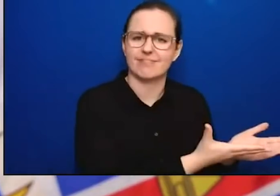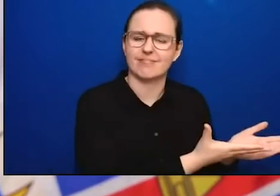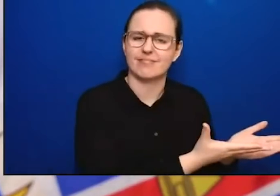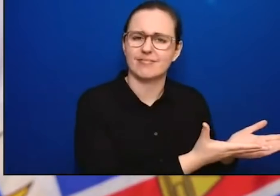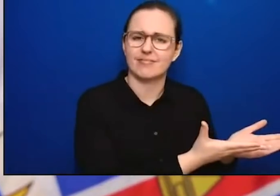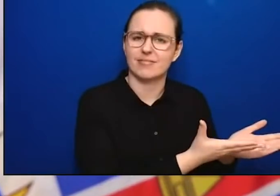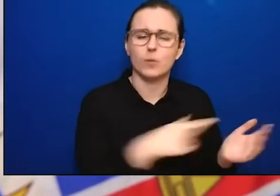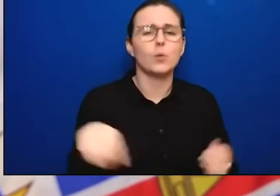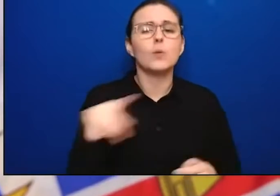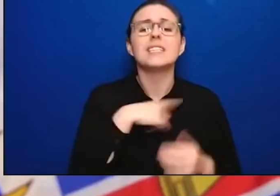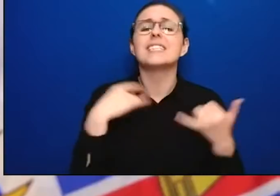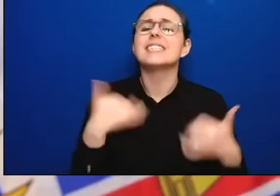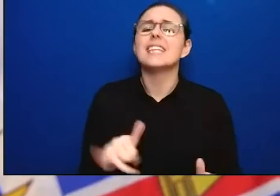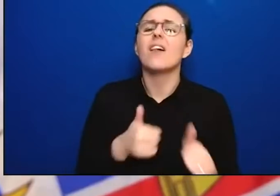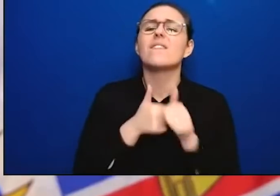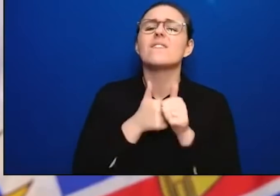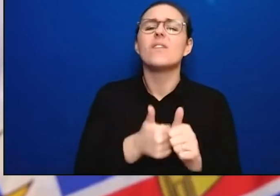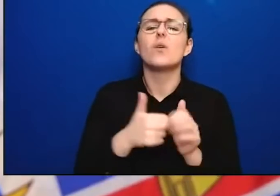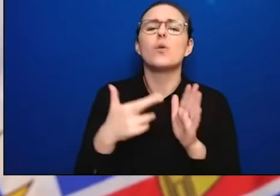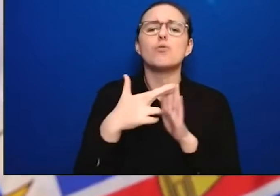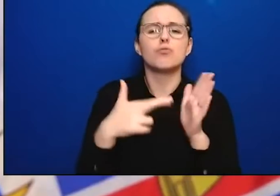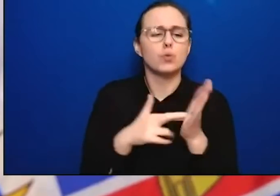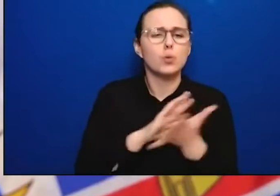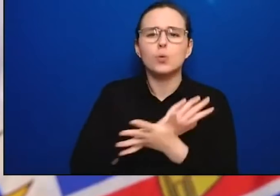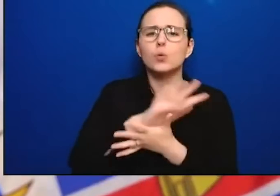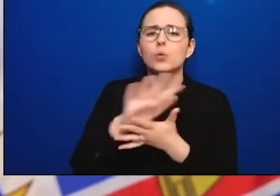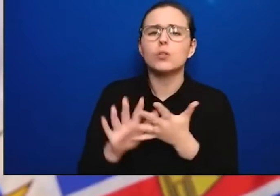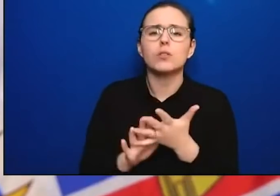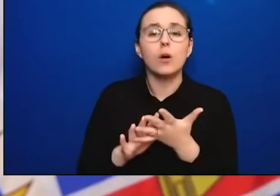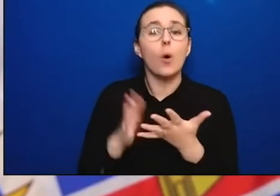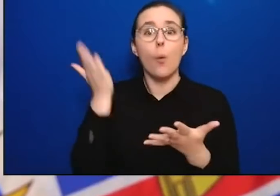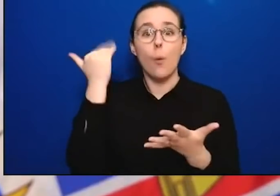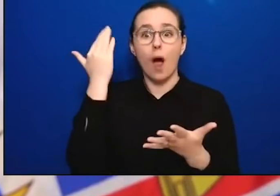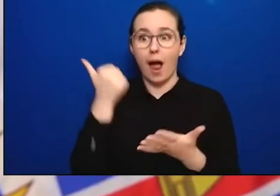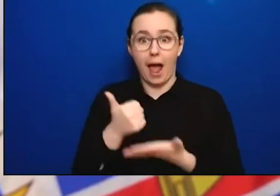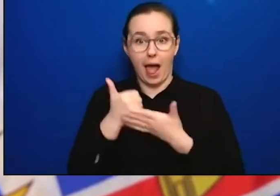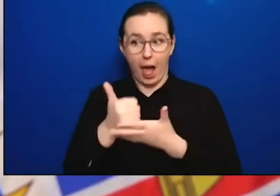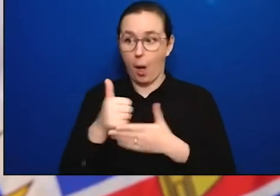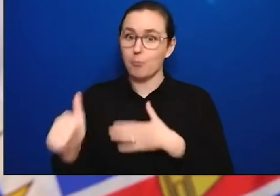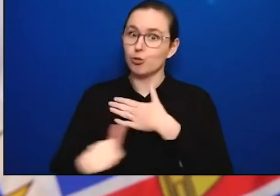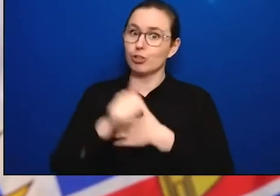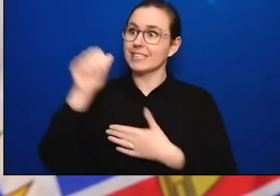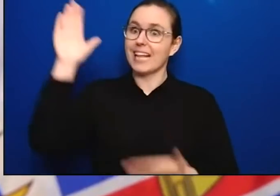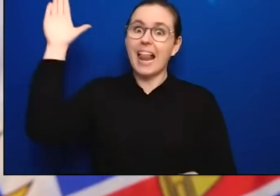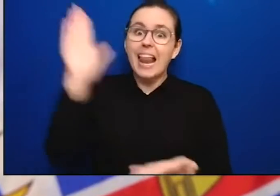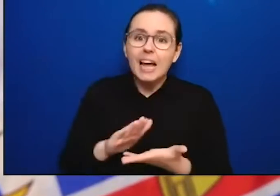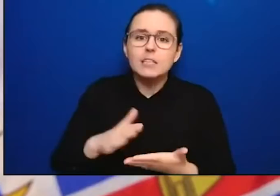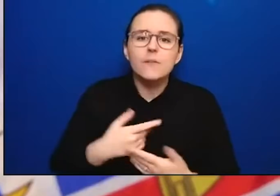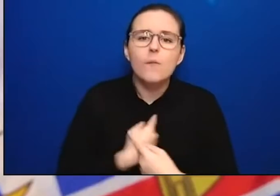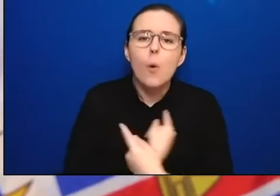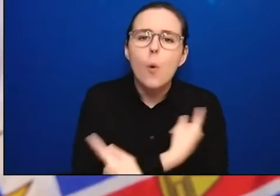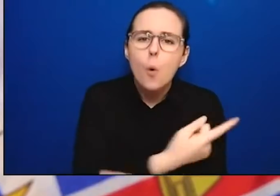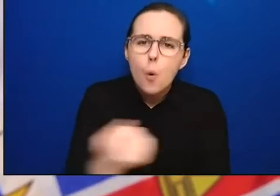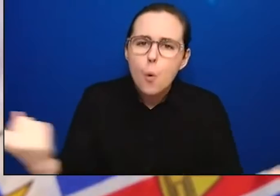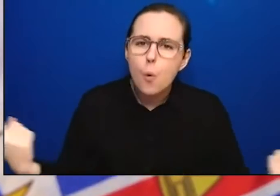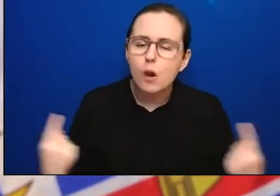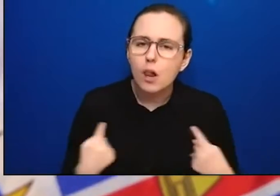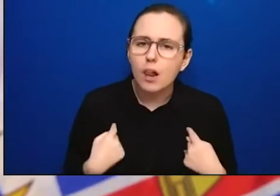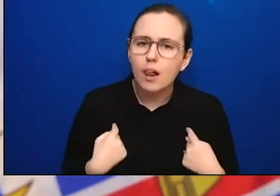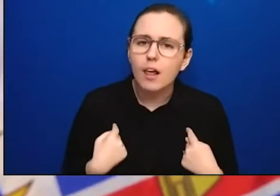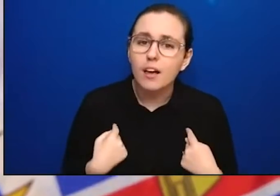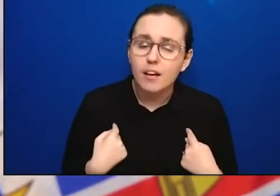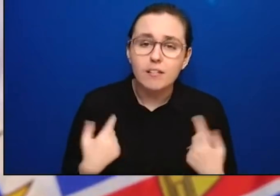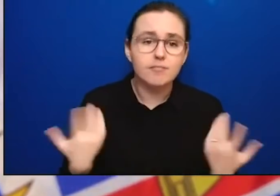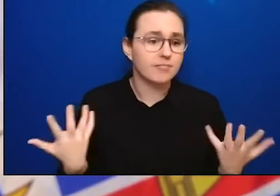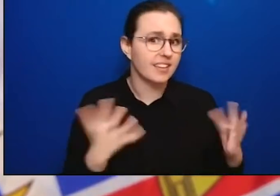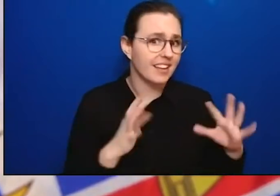those extra precautions as well. We need to follow the public health orders so that we reduce the risk